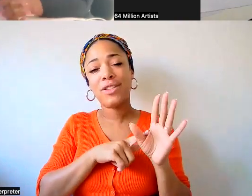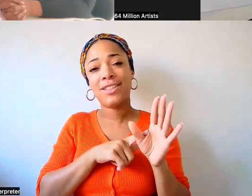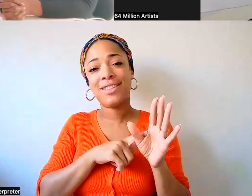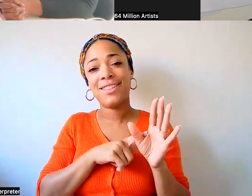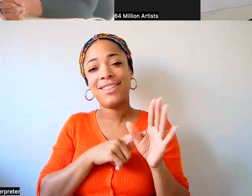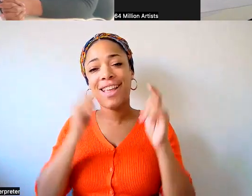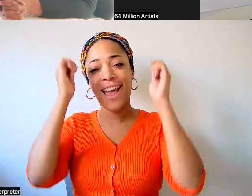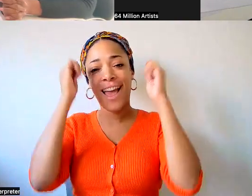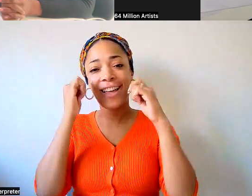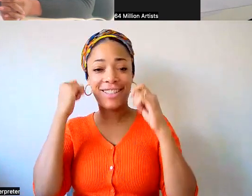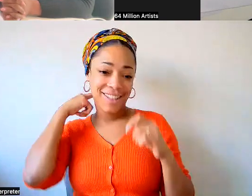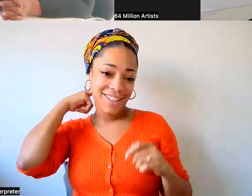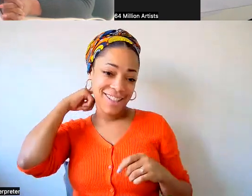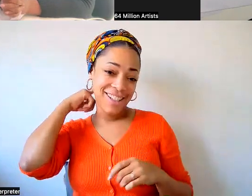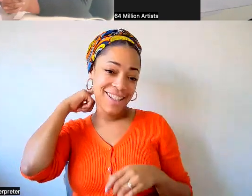also sign up the January Challenge,